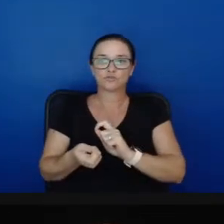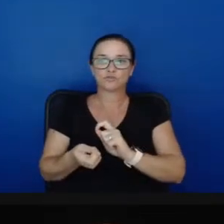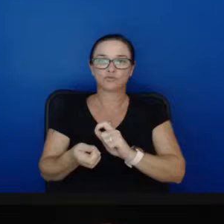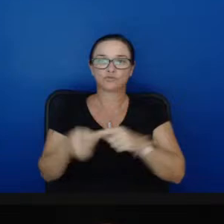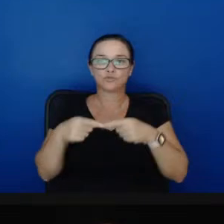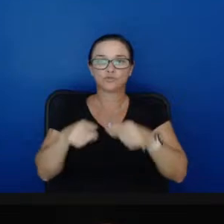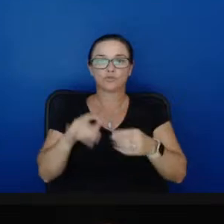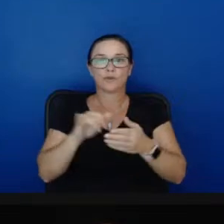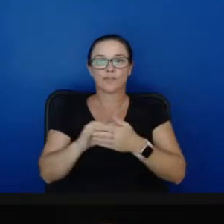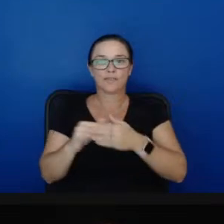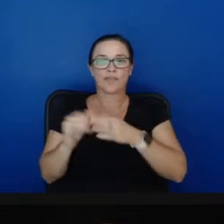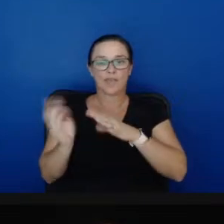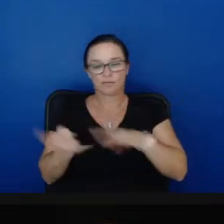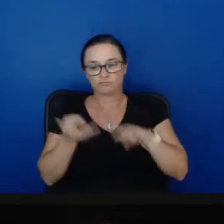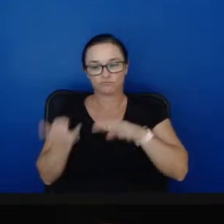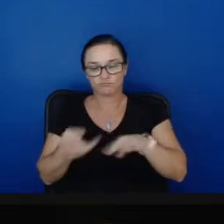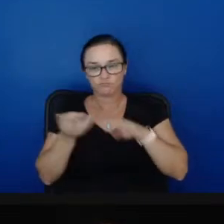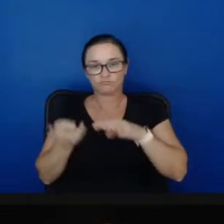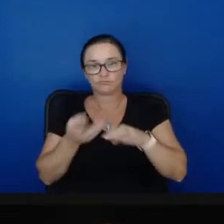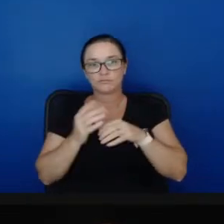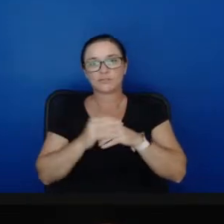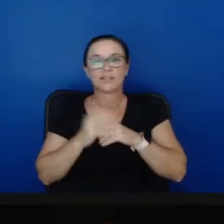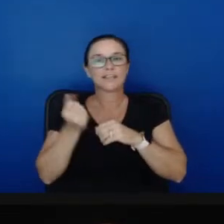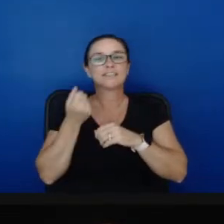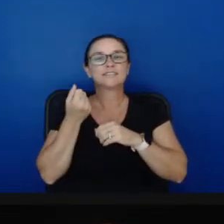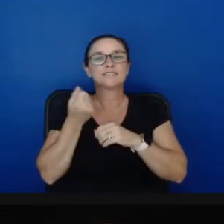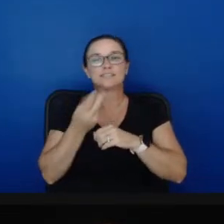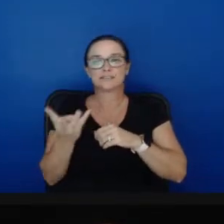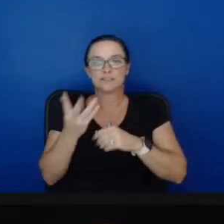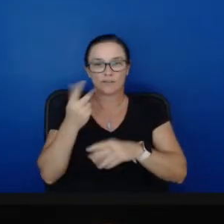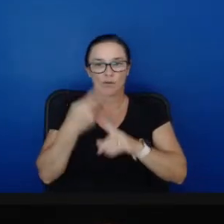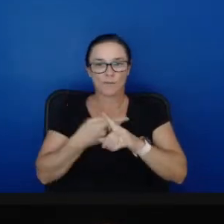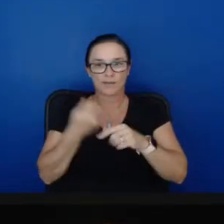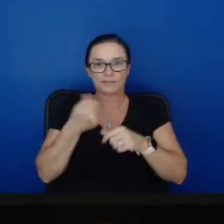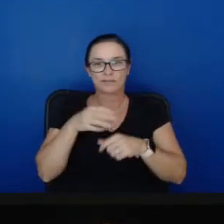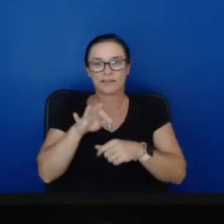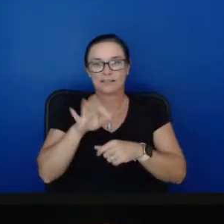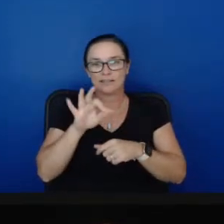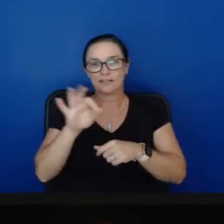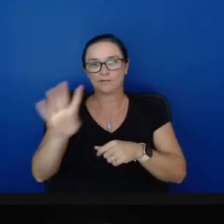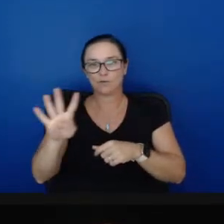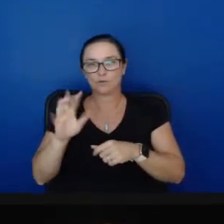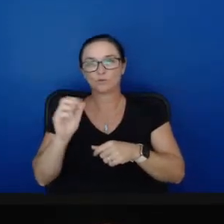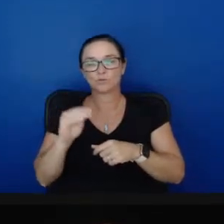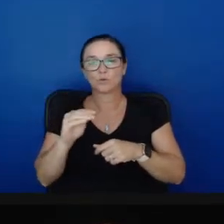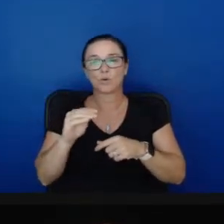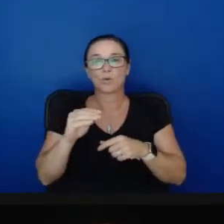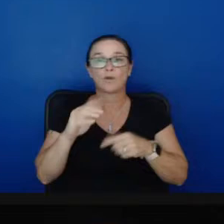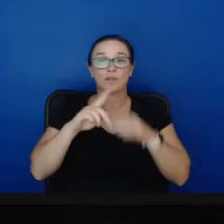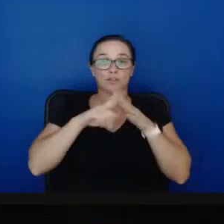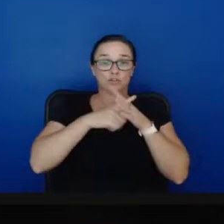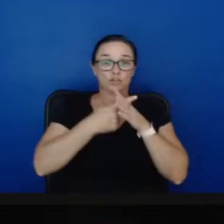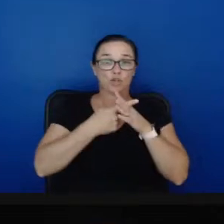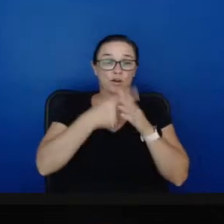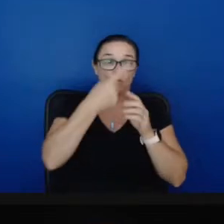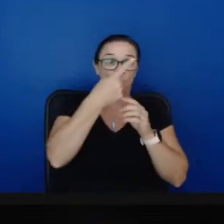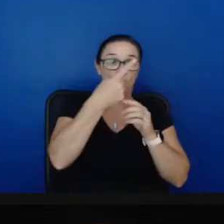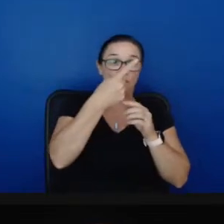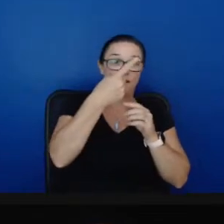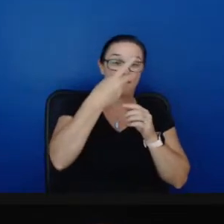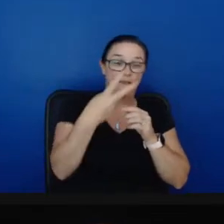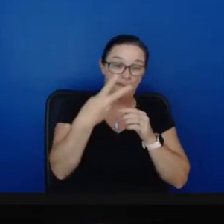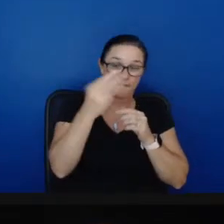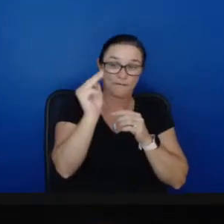breakout being active, several months in 1994. And so the depth went from 1.5 meters to